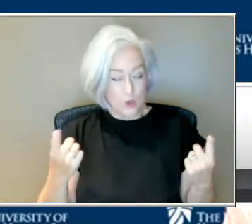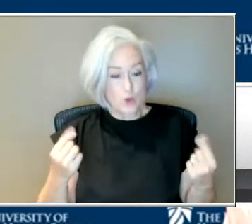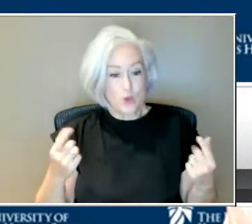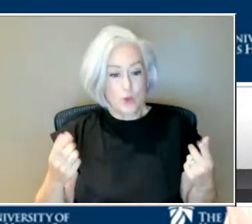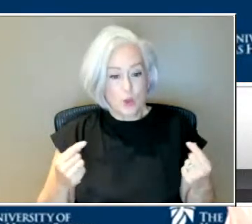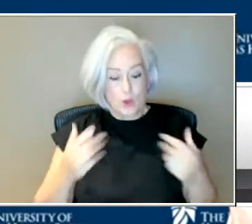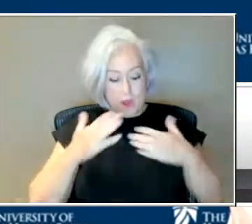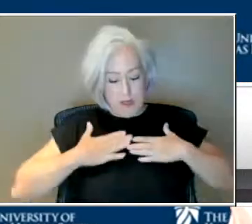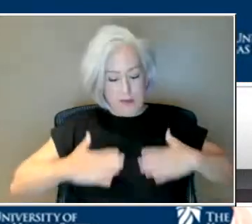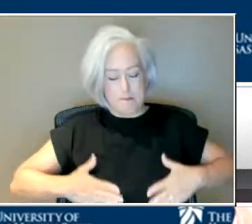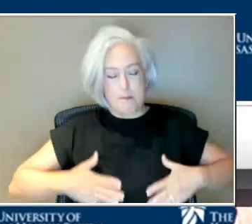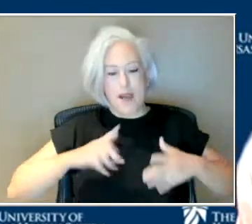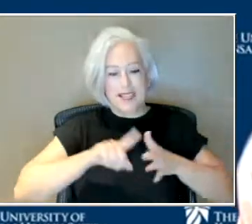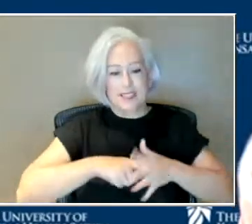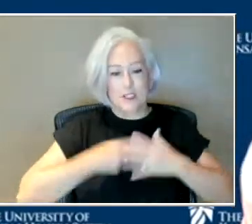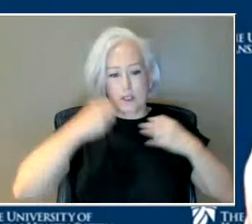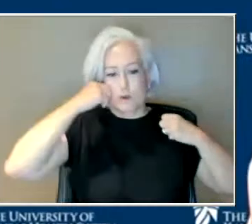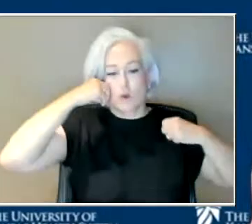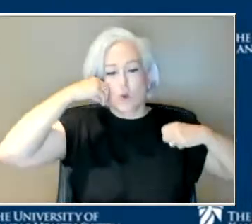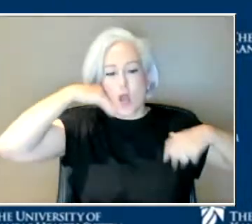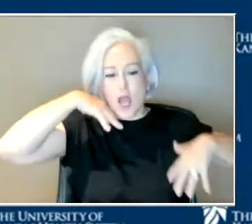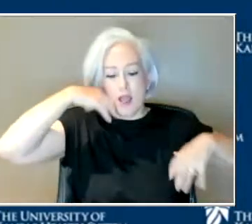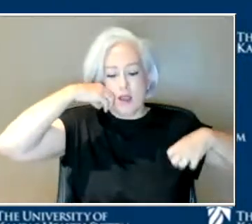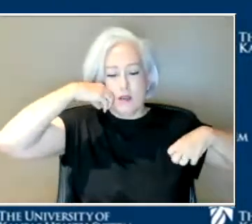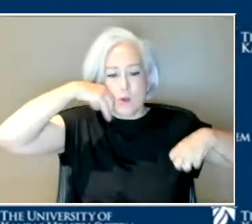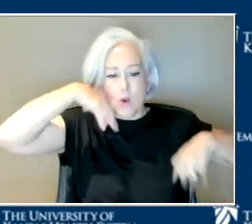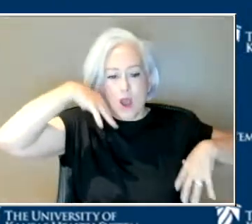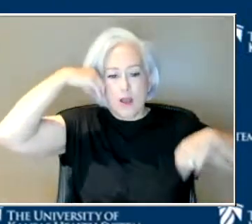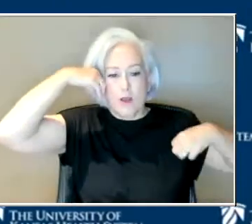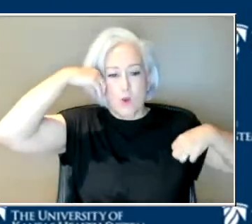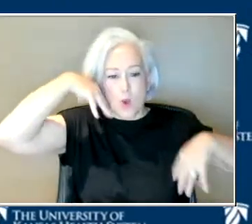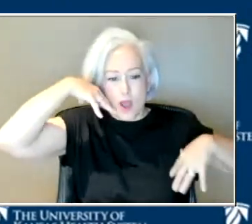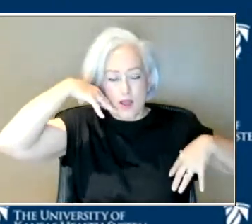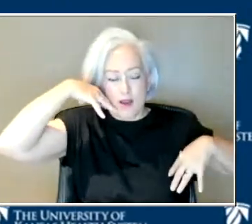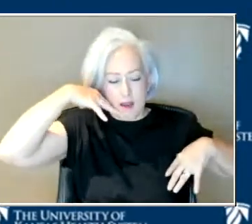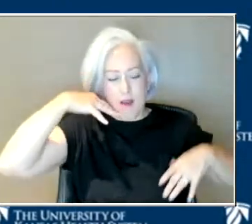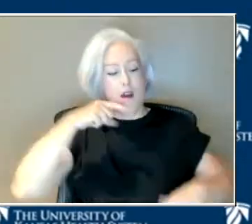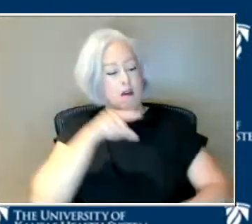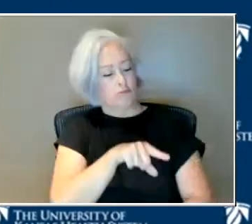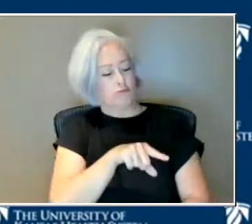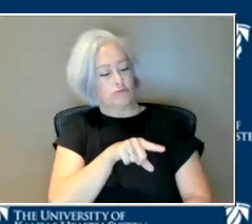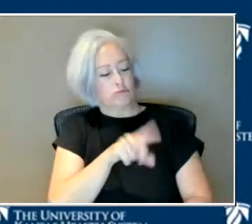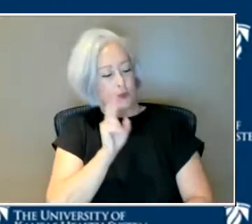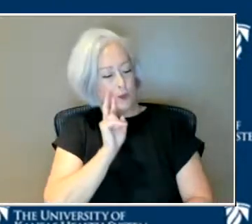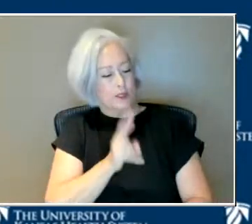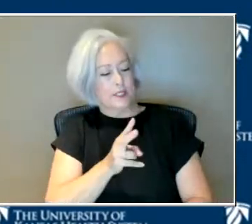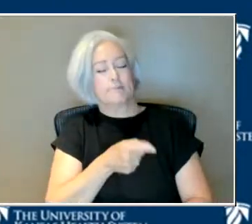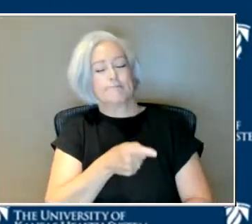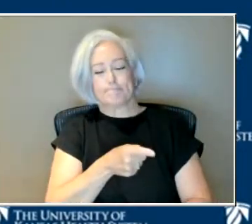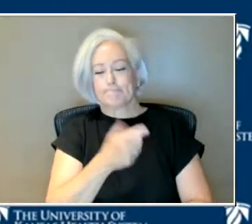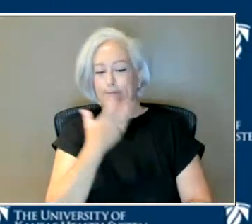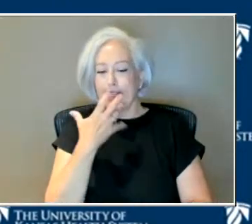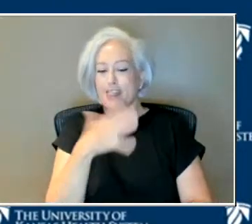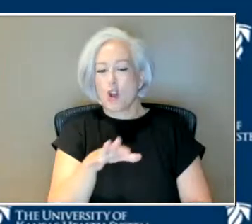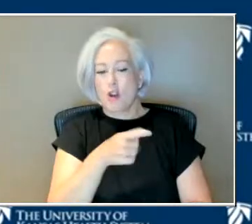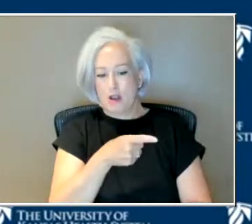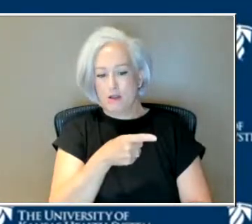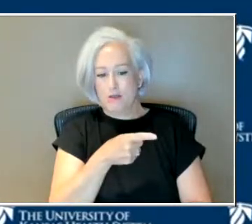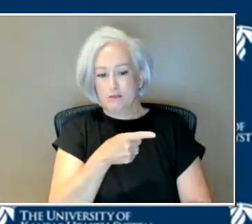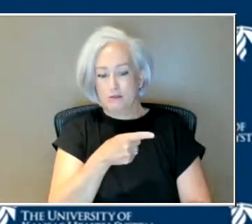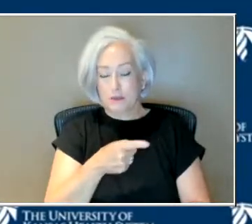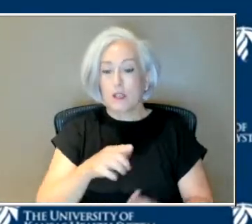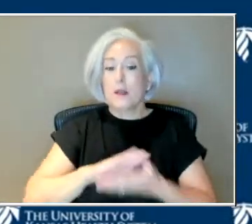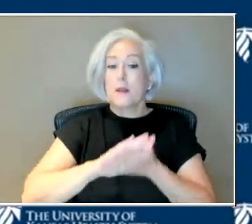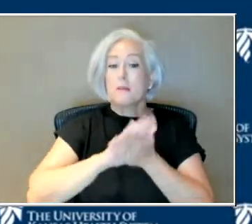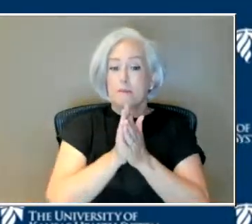kids start sweating more outside, you just want to be aware that that's happening. It's a sign that they're warm. As it gets worse, they